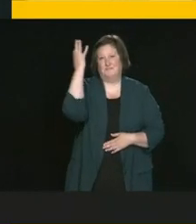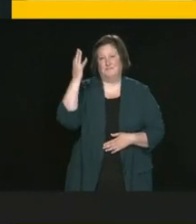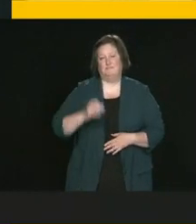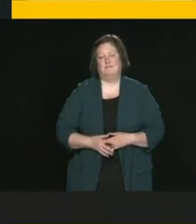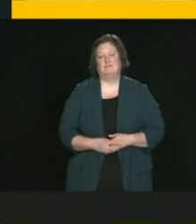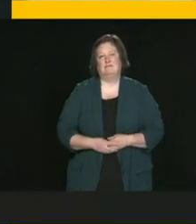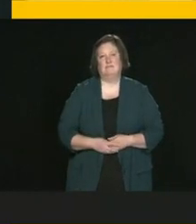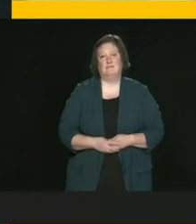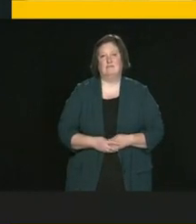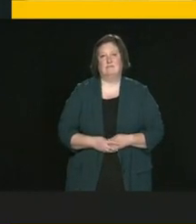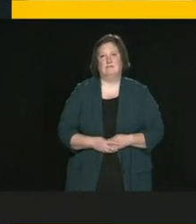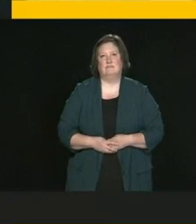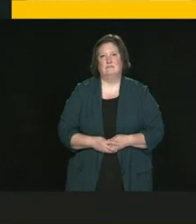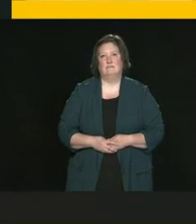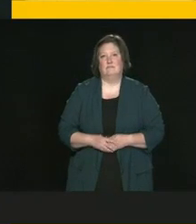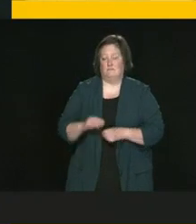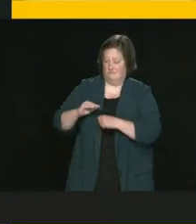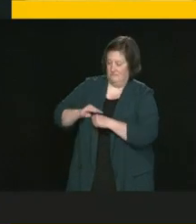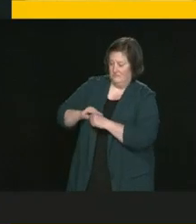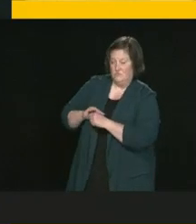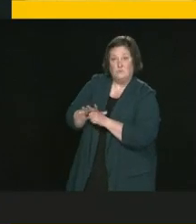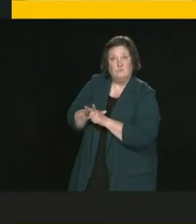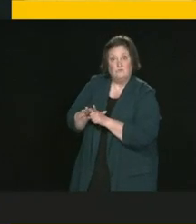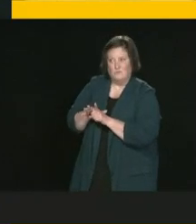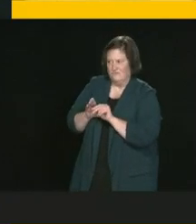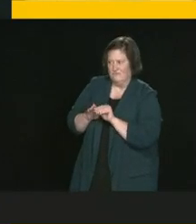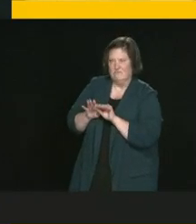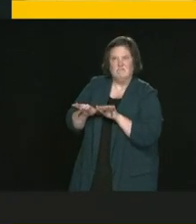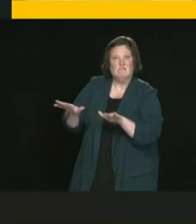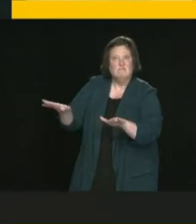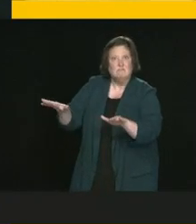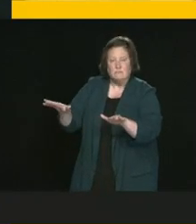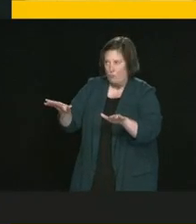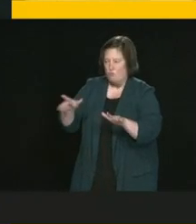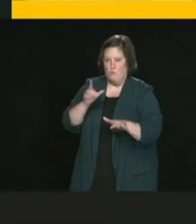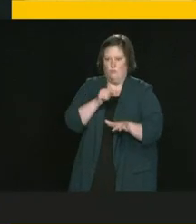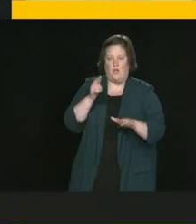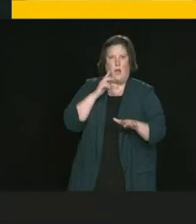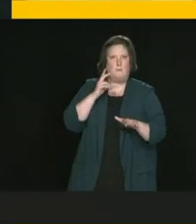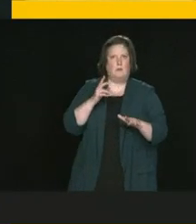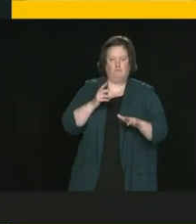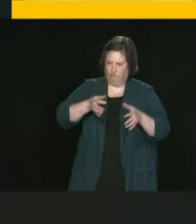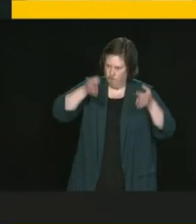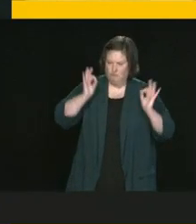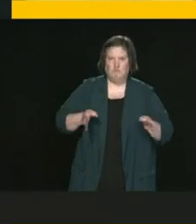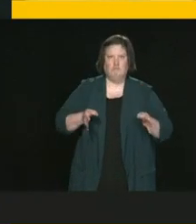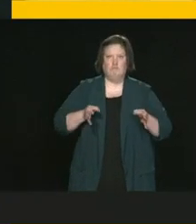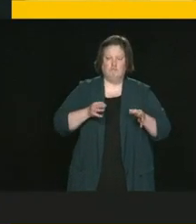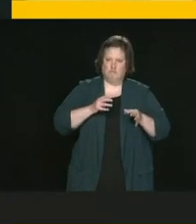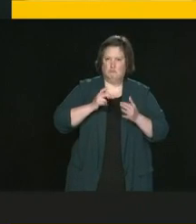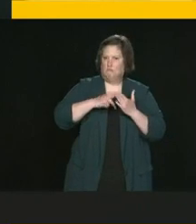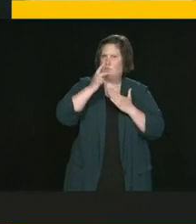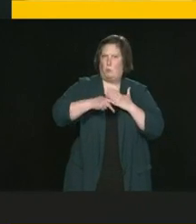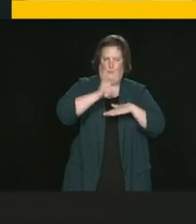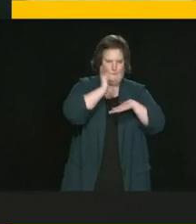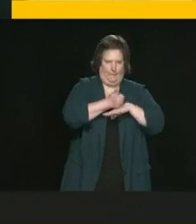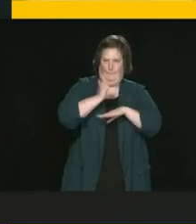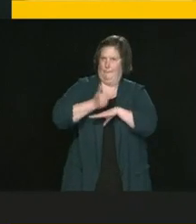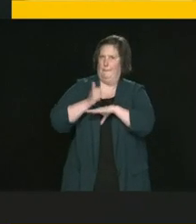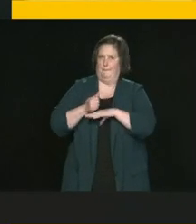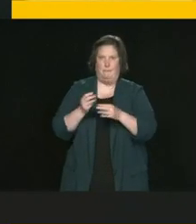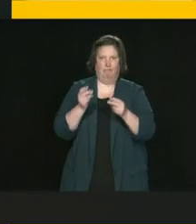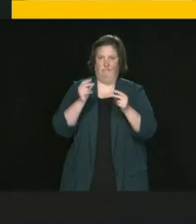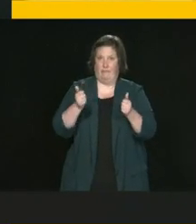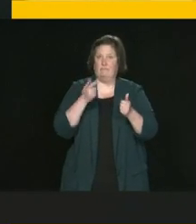crisis began, our government began working quickly to support Canadians with programs such as the